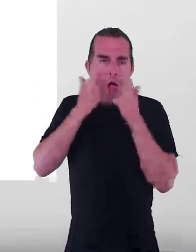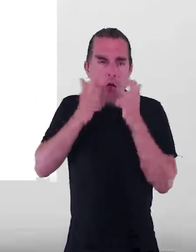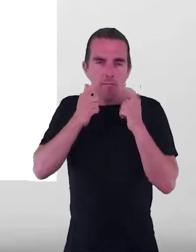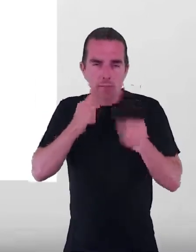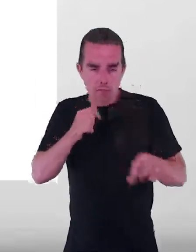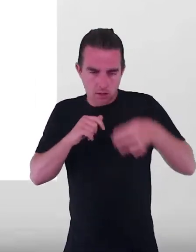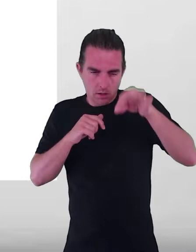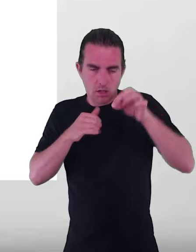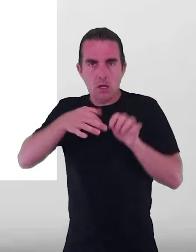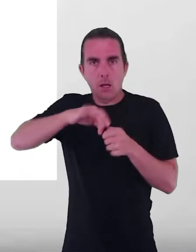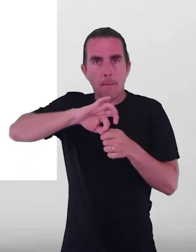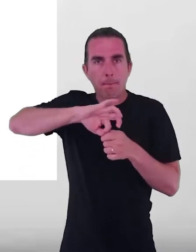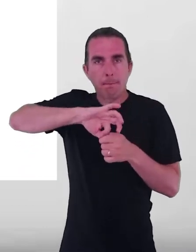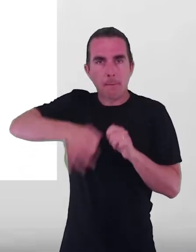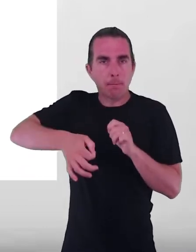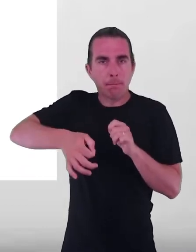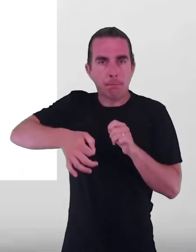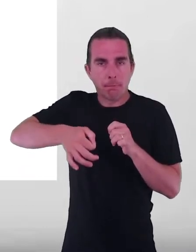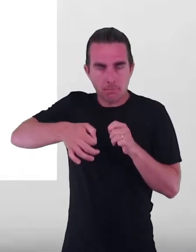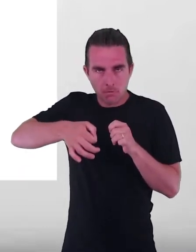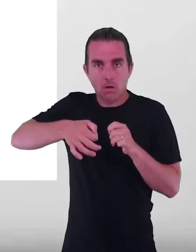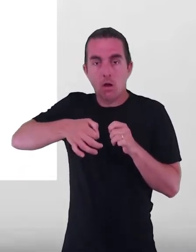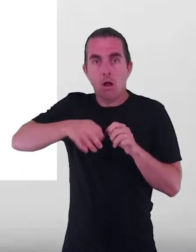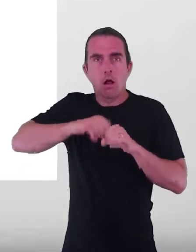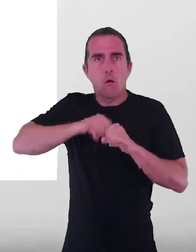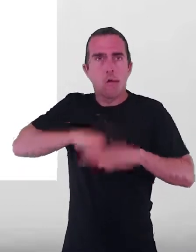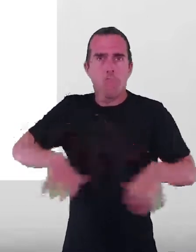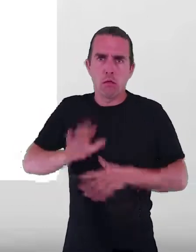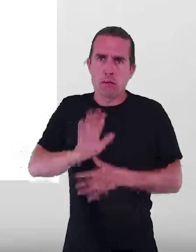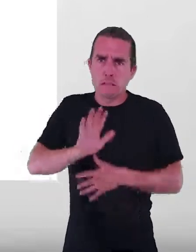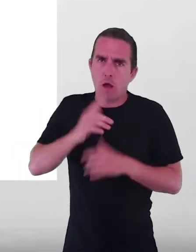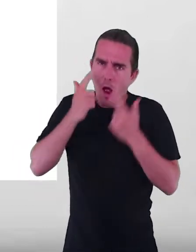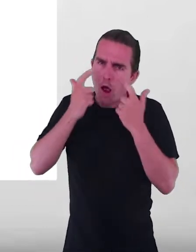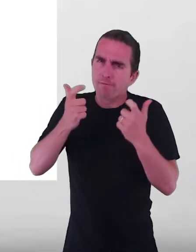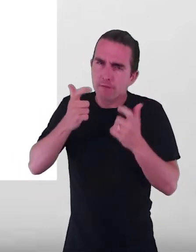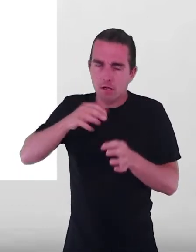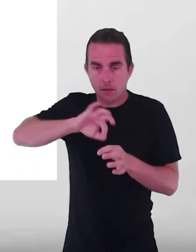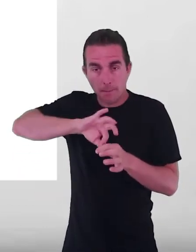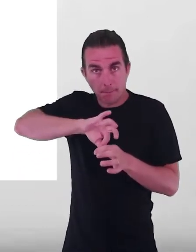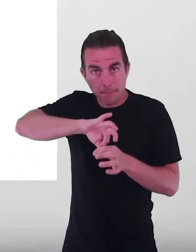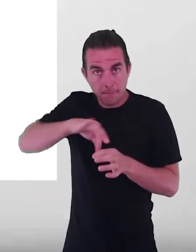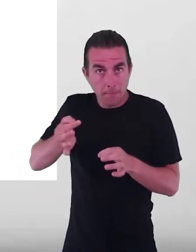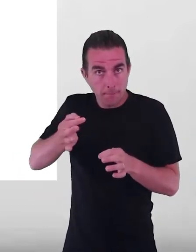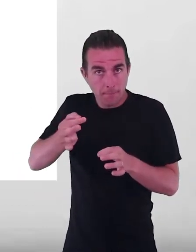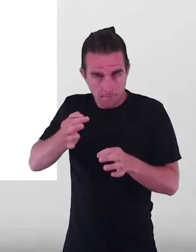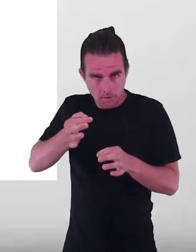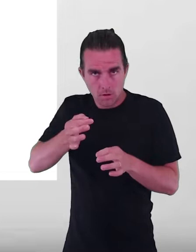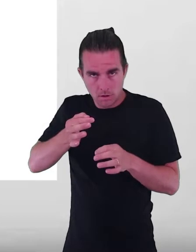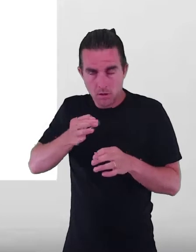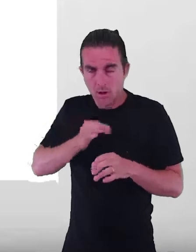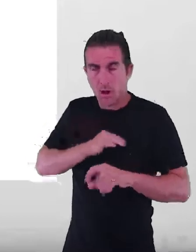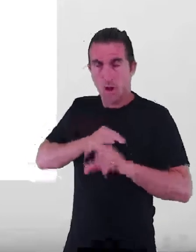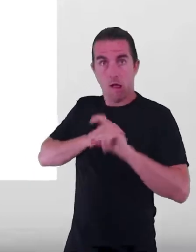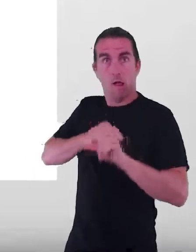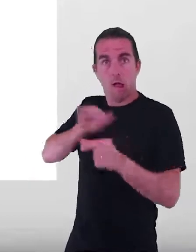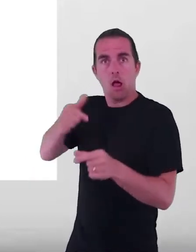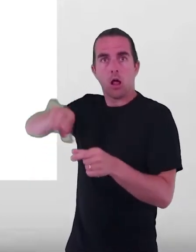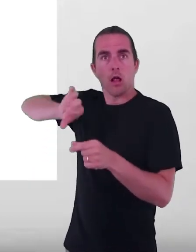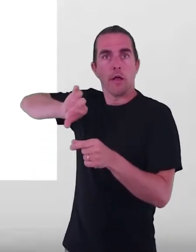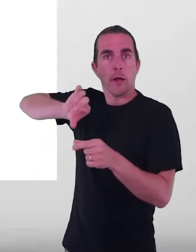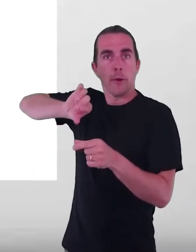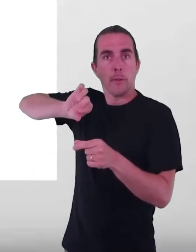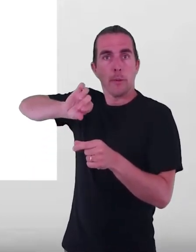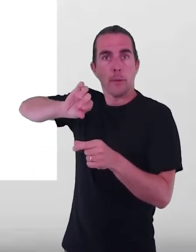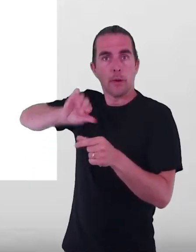away from your face carefully twist or snap open the extraction buffer sachet being careful not to spill any of the fluid.